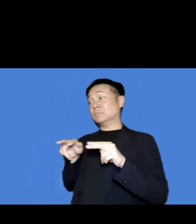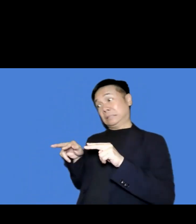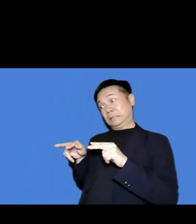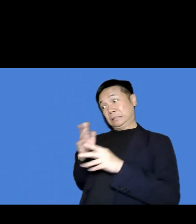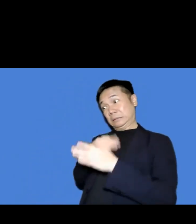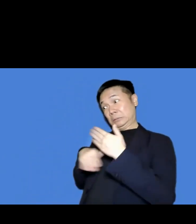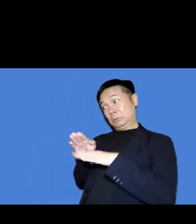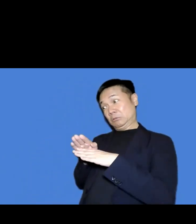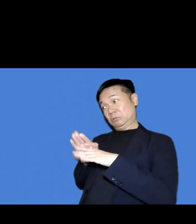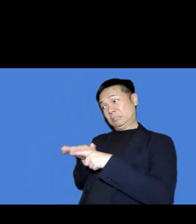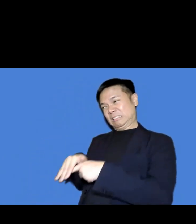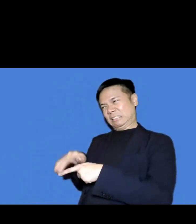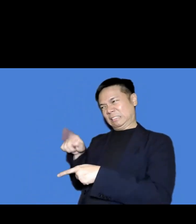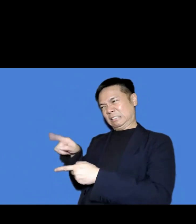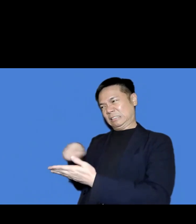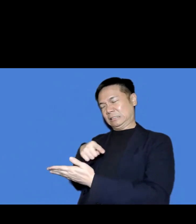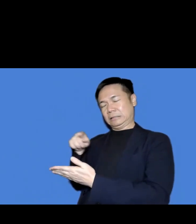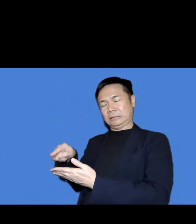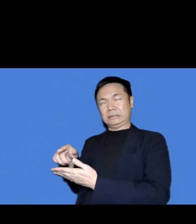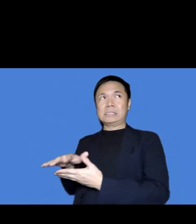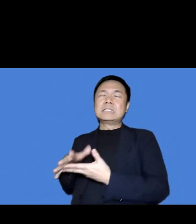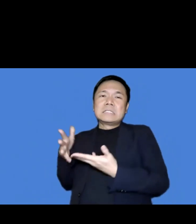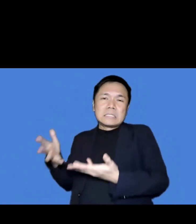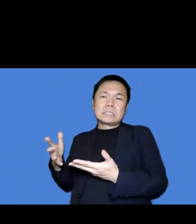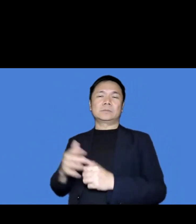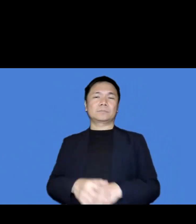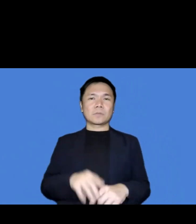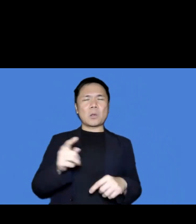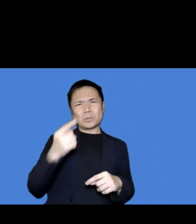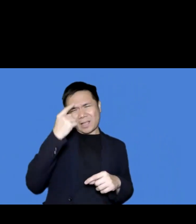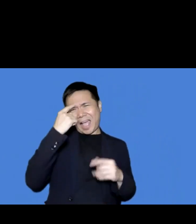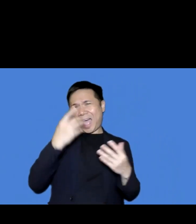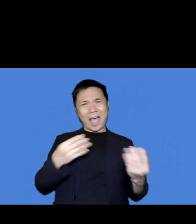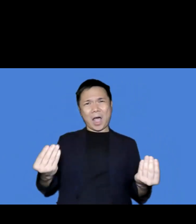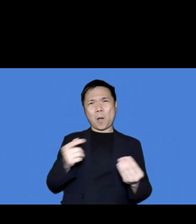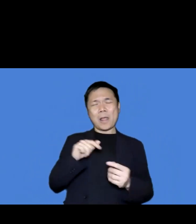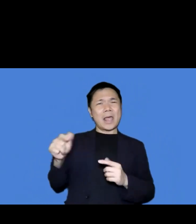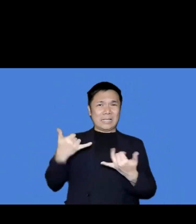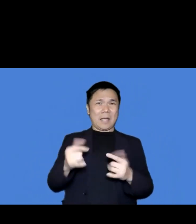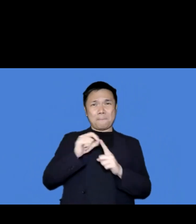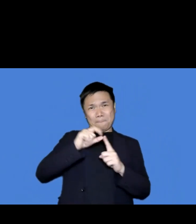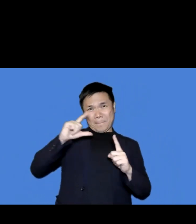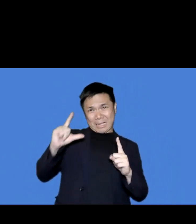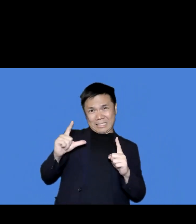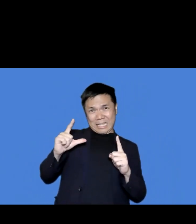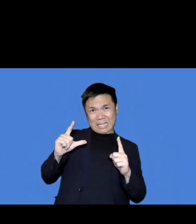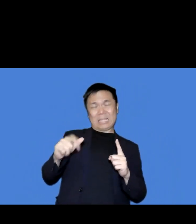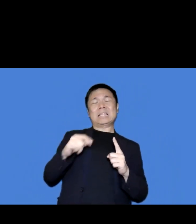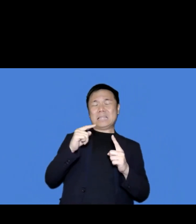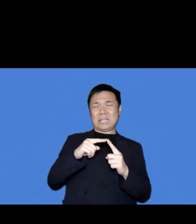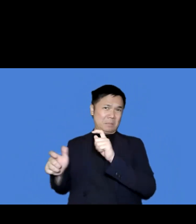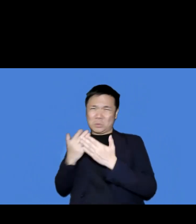In education, while progress have been made with different policies, like in Pakistan, HEC's policy for students